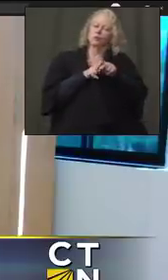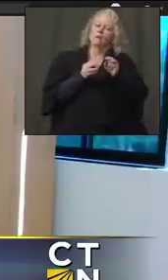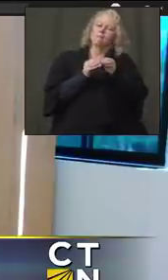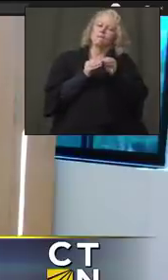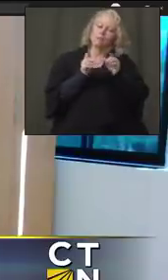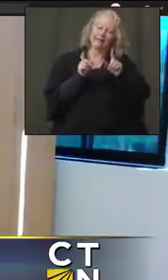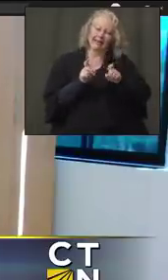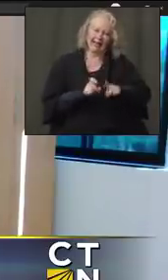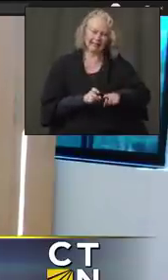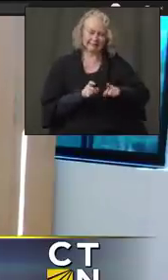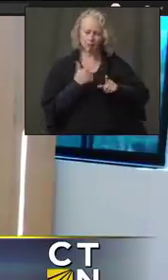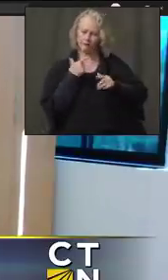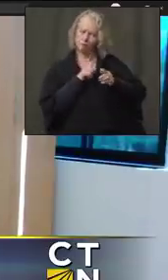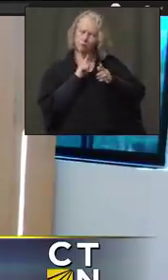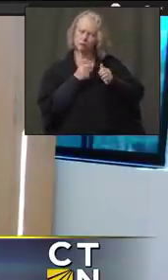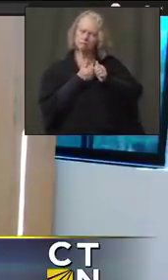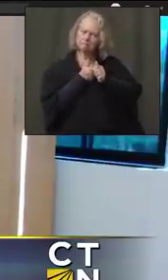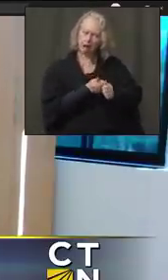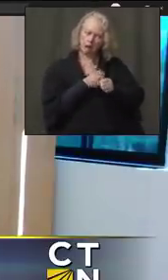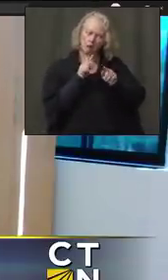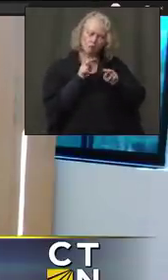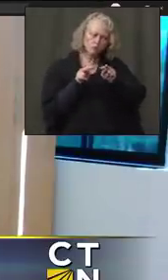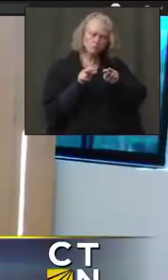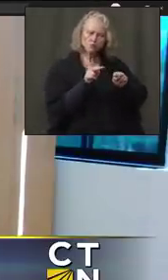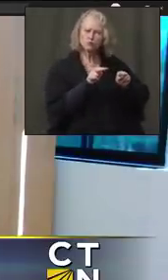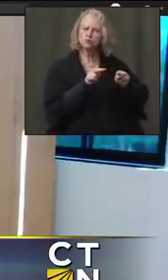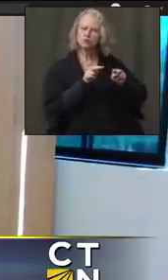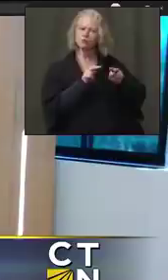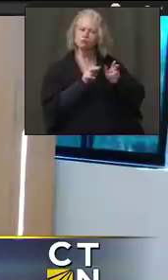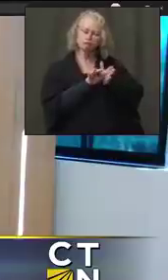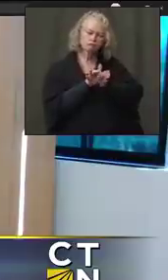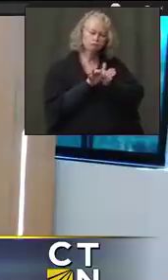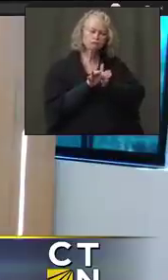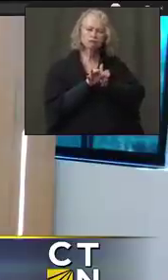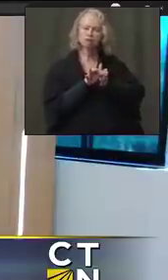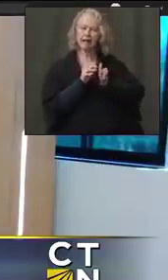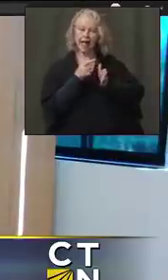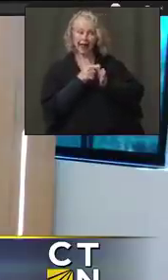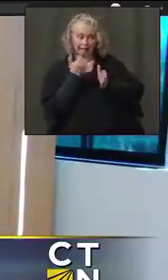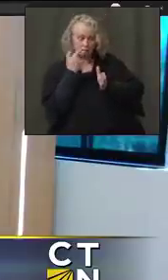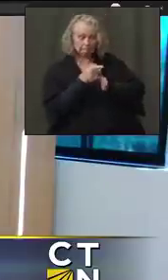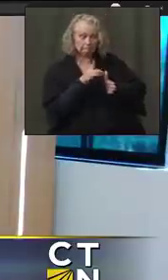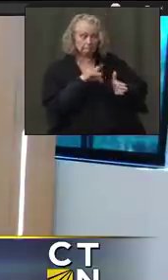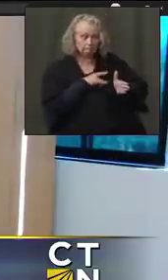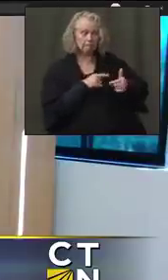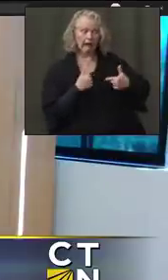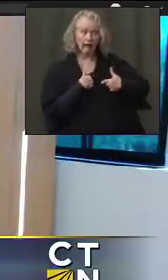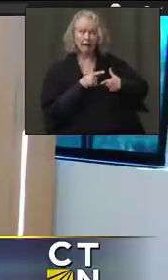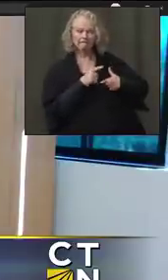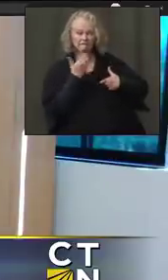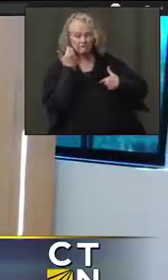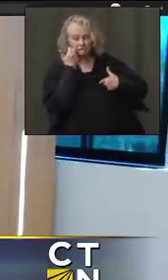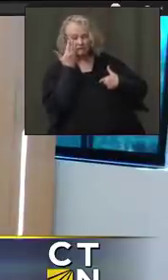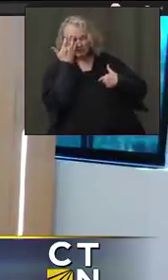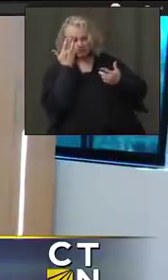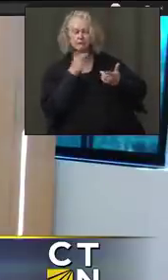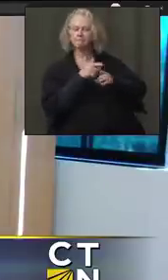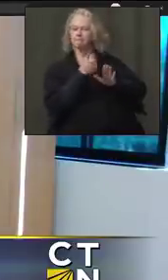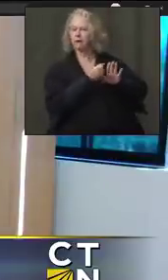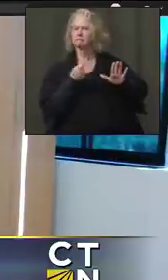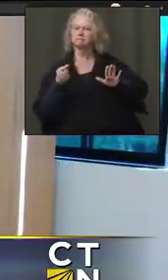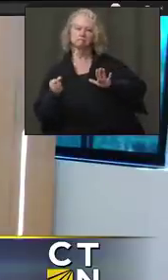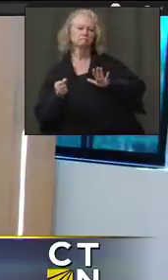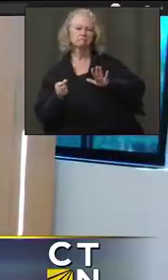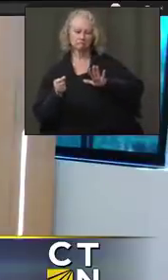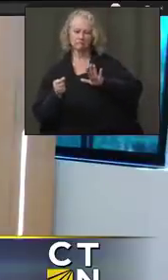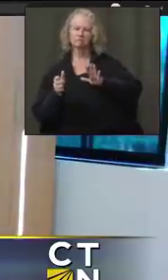increase the contact tracing, and we've got to have the ability to isolate those that exhibit the symptoms and those who